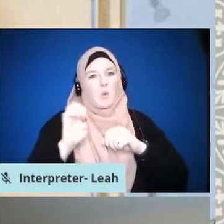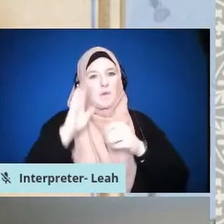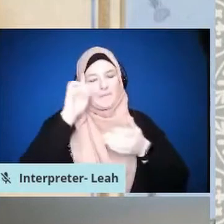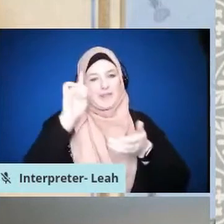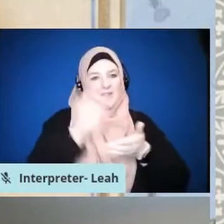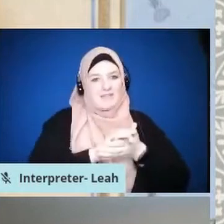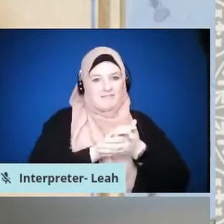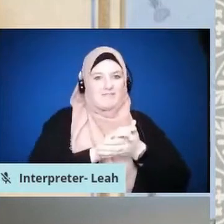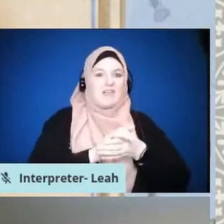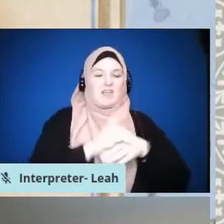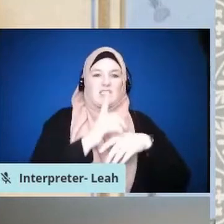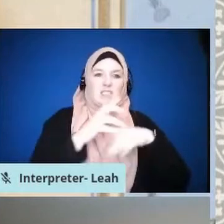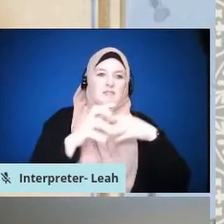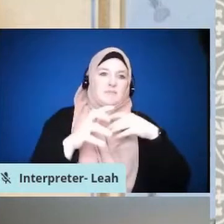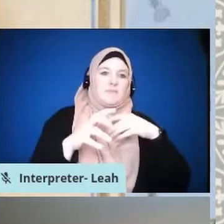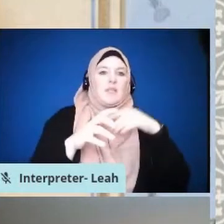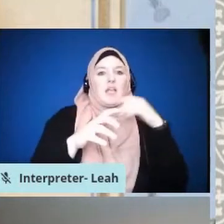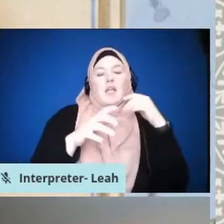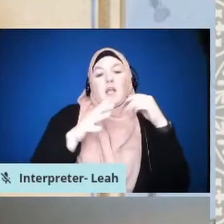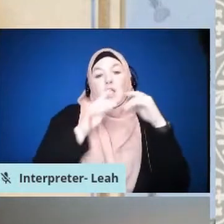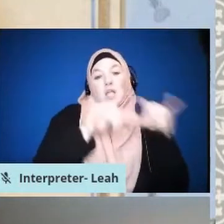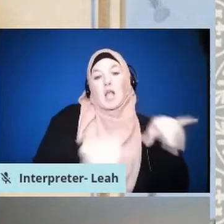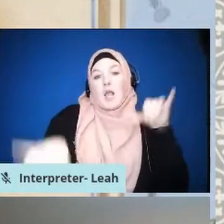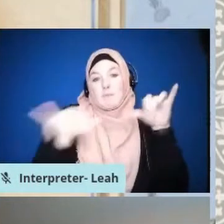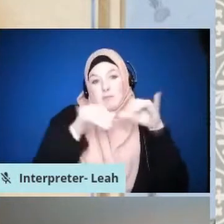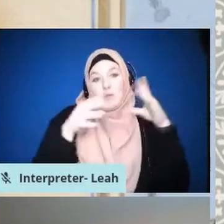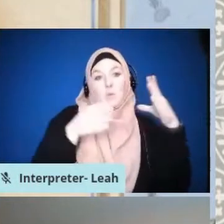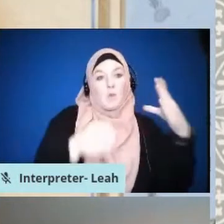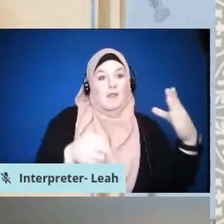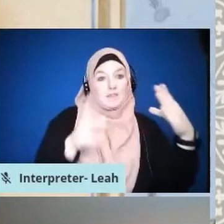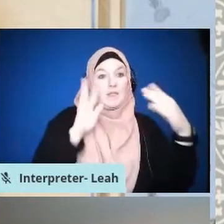discuss one of the common ways